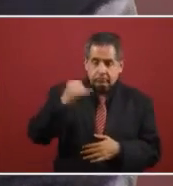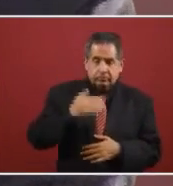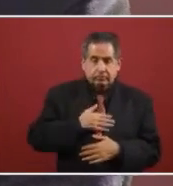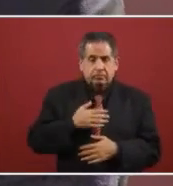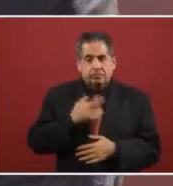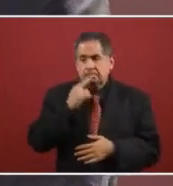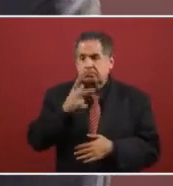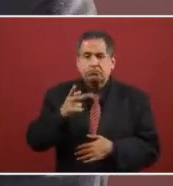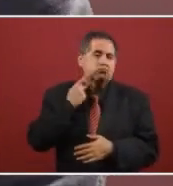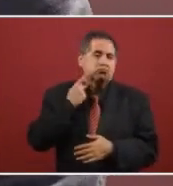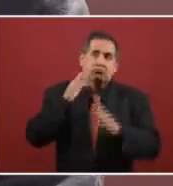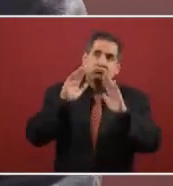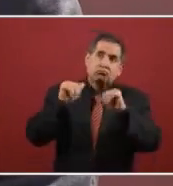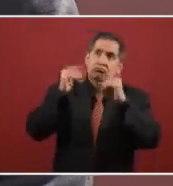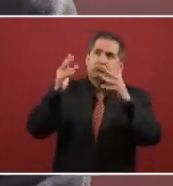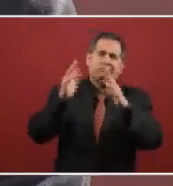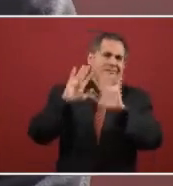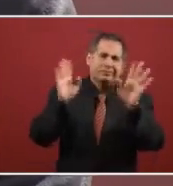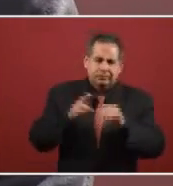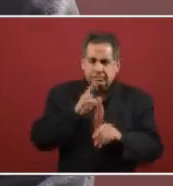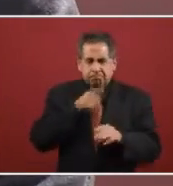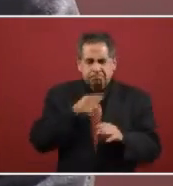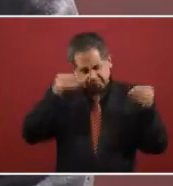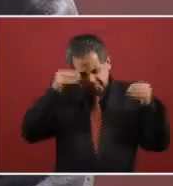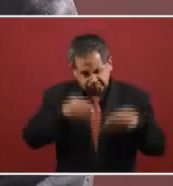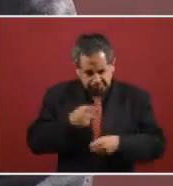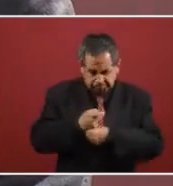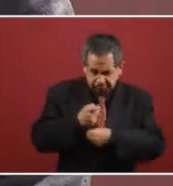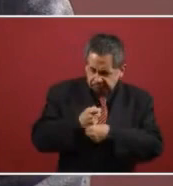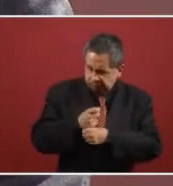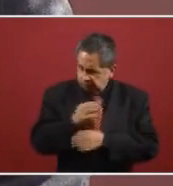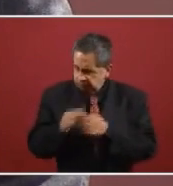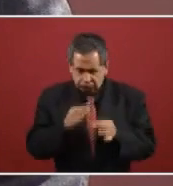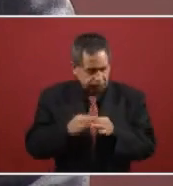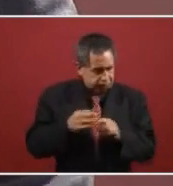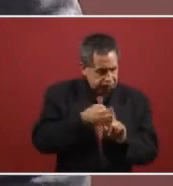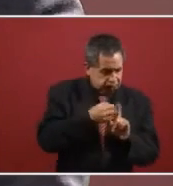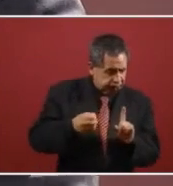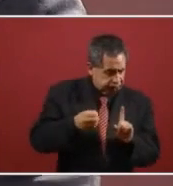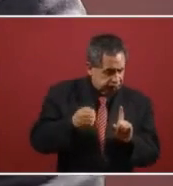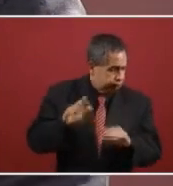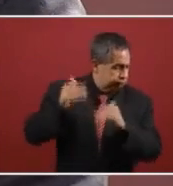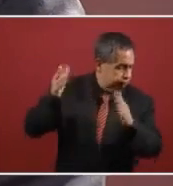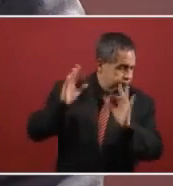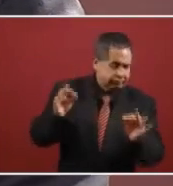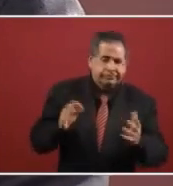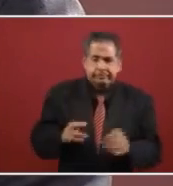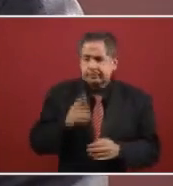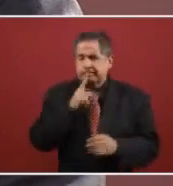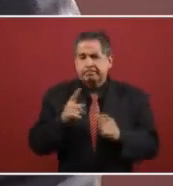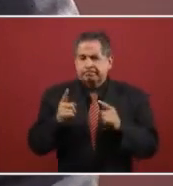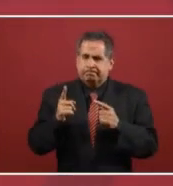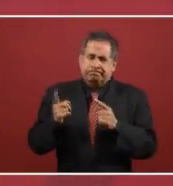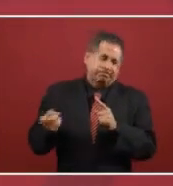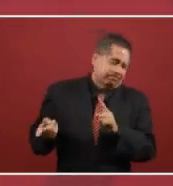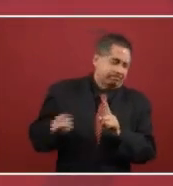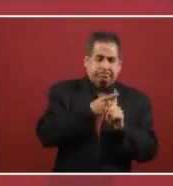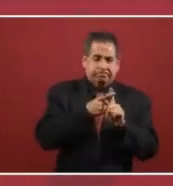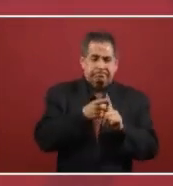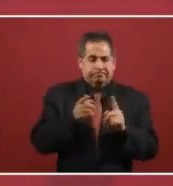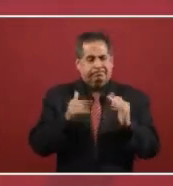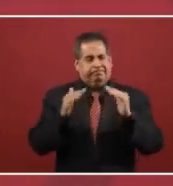sustain mejor that política the exterior es best la interior. politics for external politics is internal politics, is to first clean your